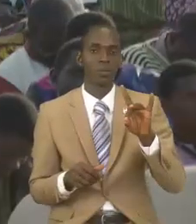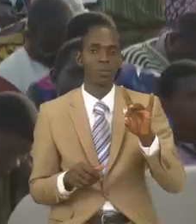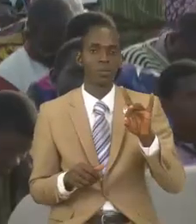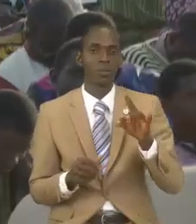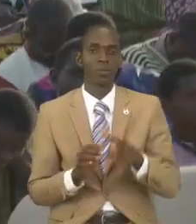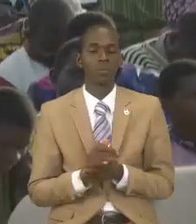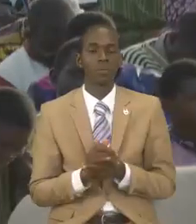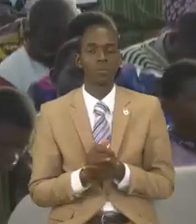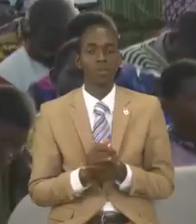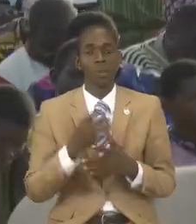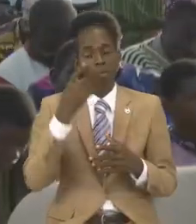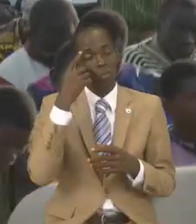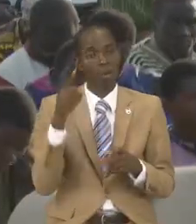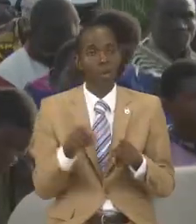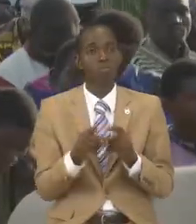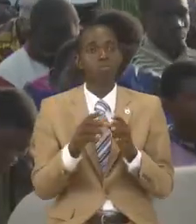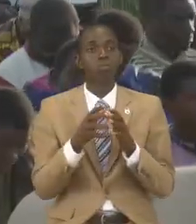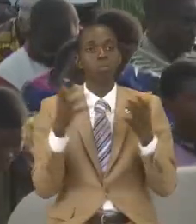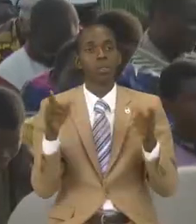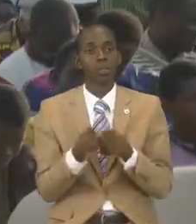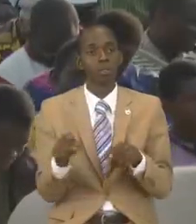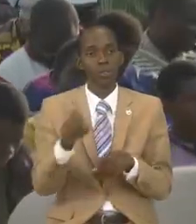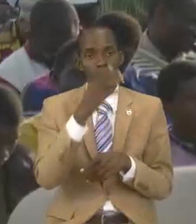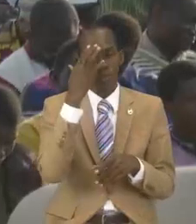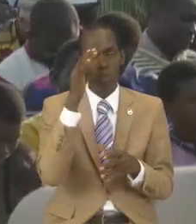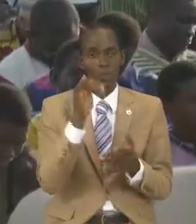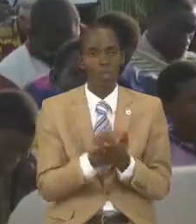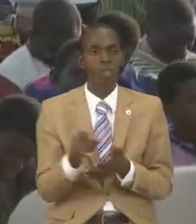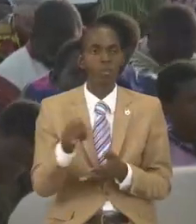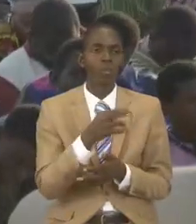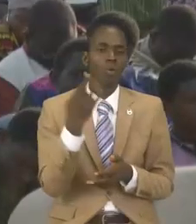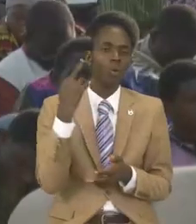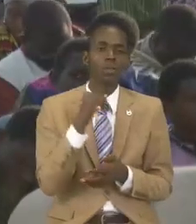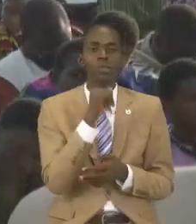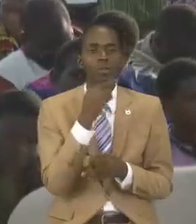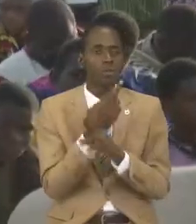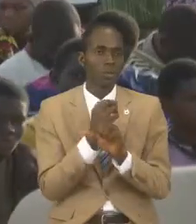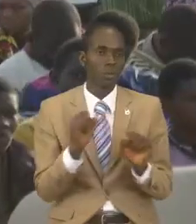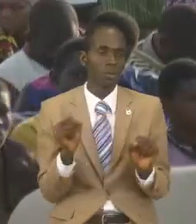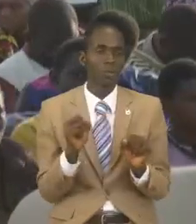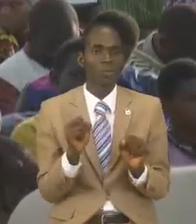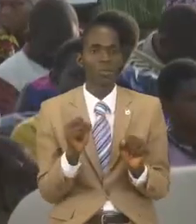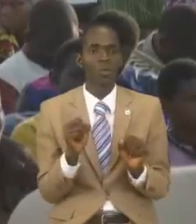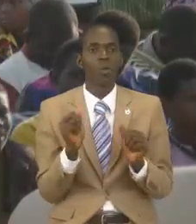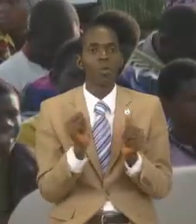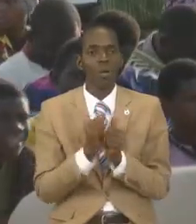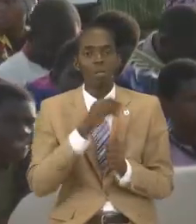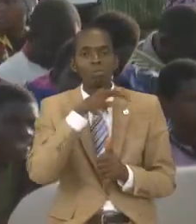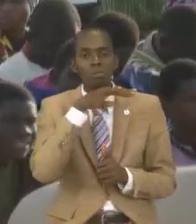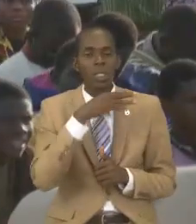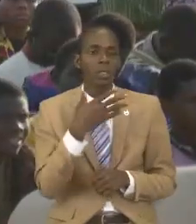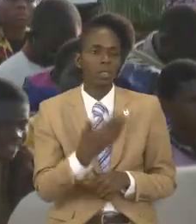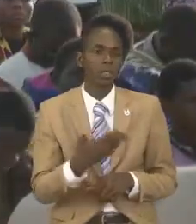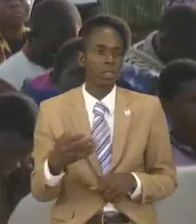for as much as ye know that ye were not redeemed with corruptible things